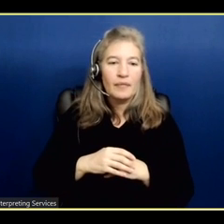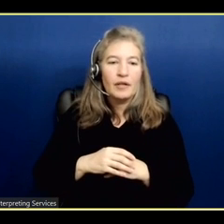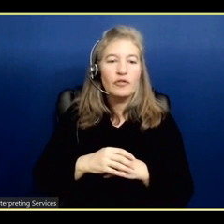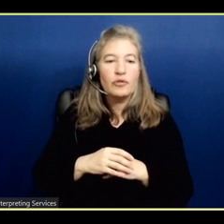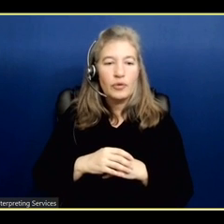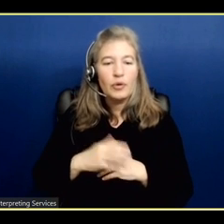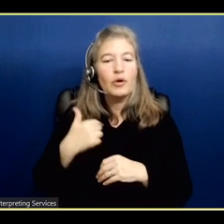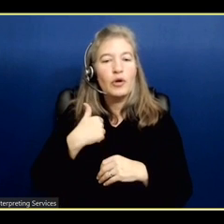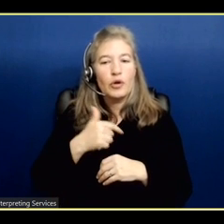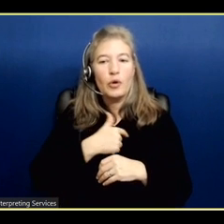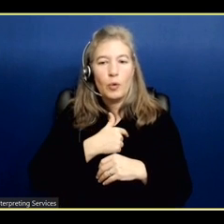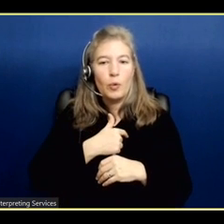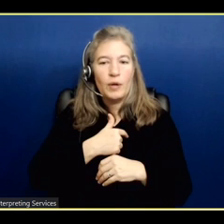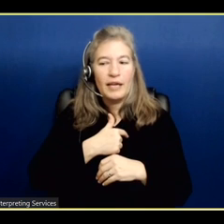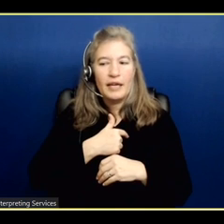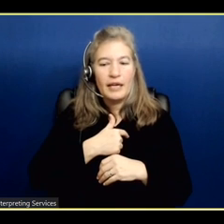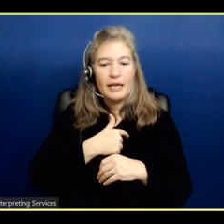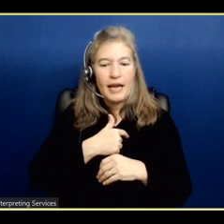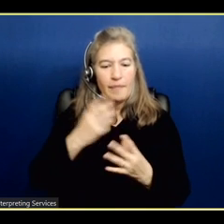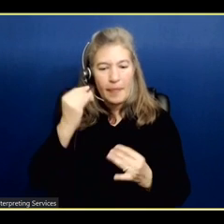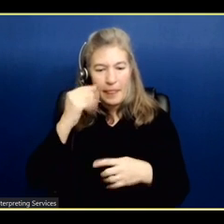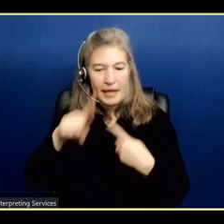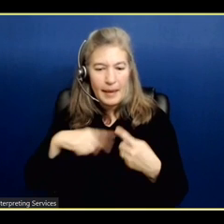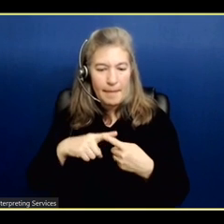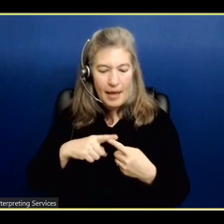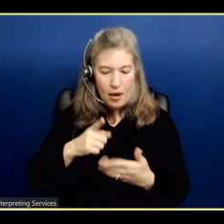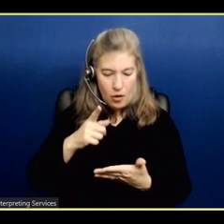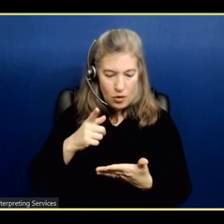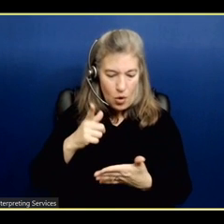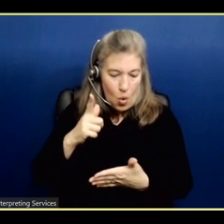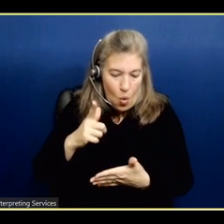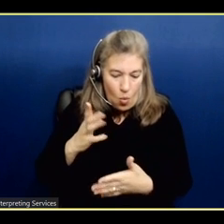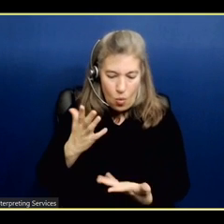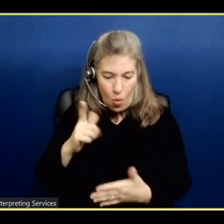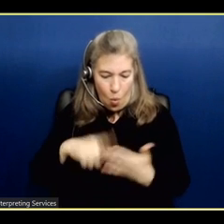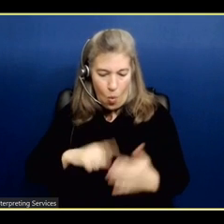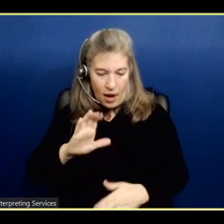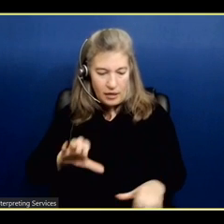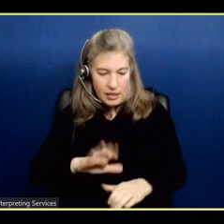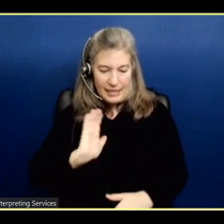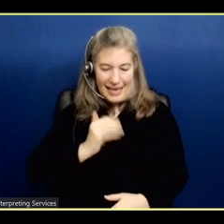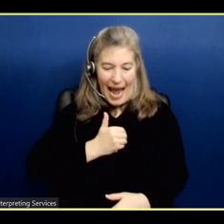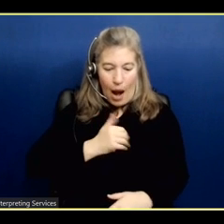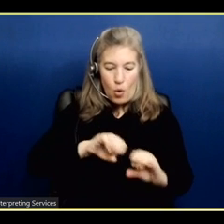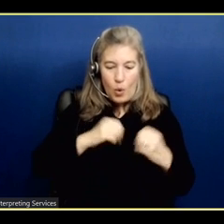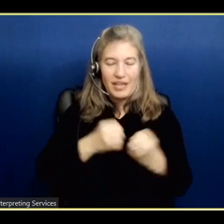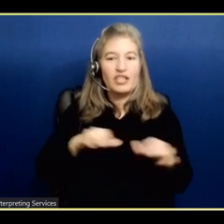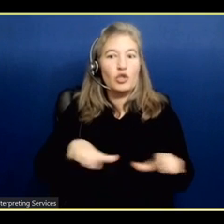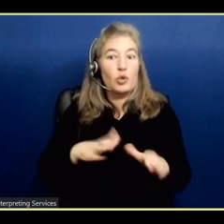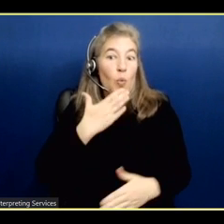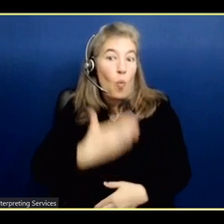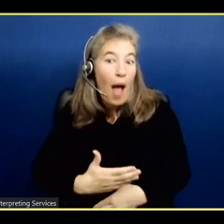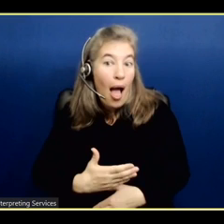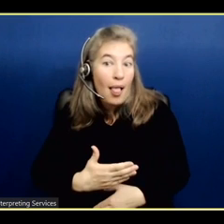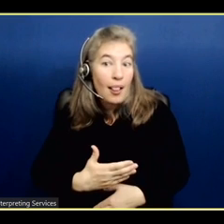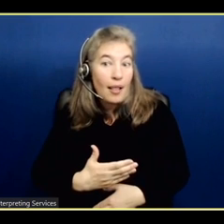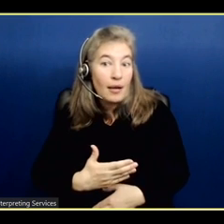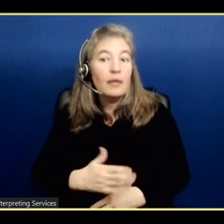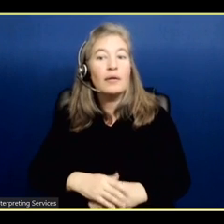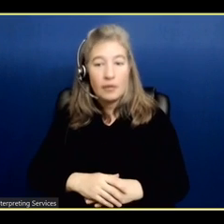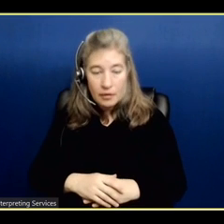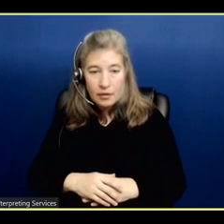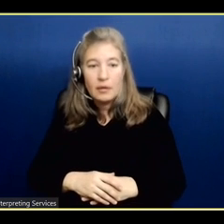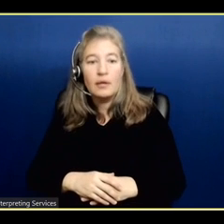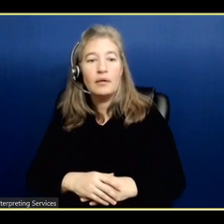offering stability and certainty. NPN has long-term relationships with organizations and artists who count on us for annual support.